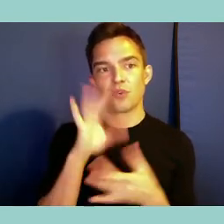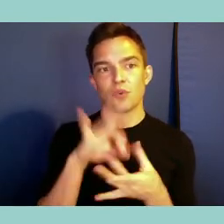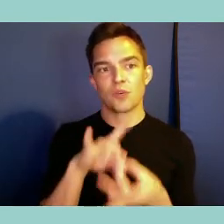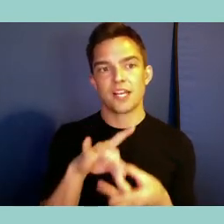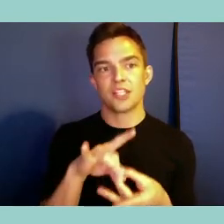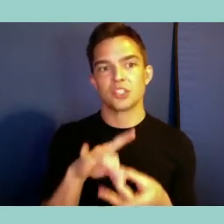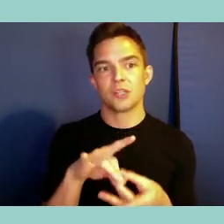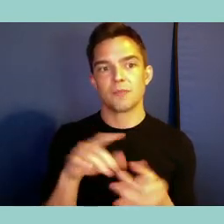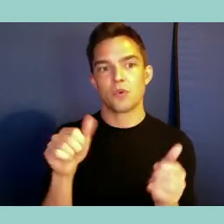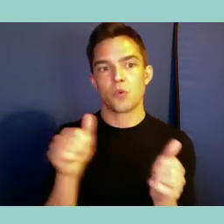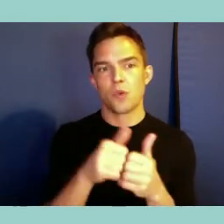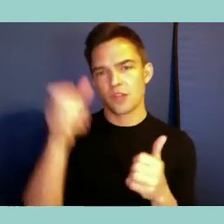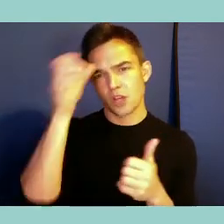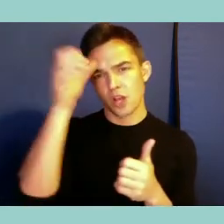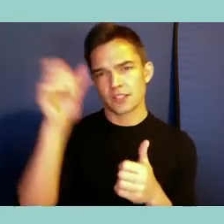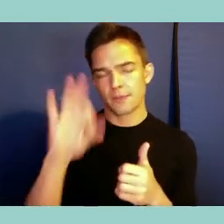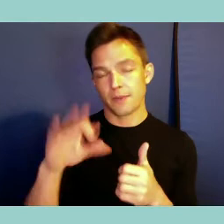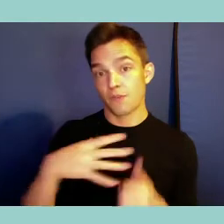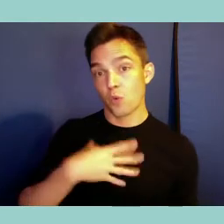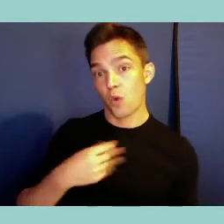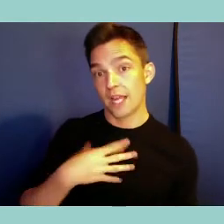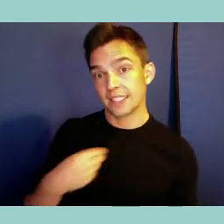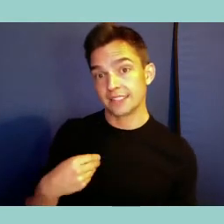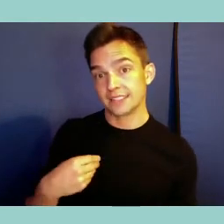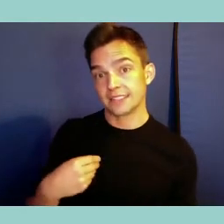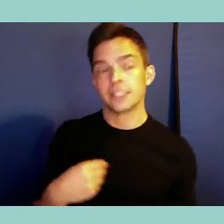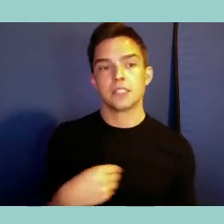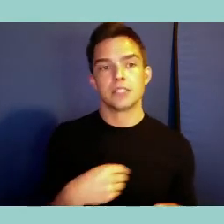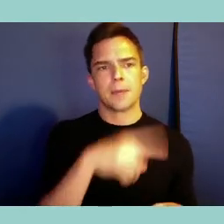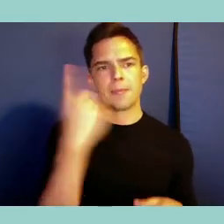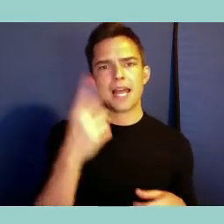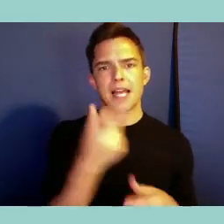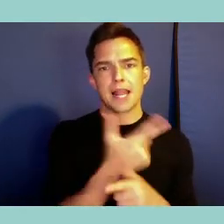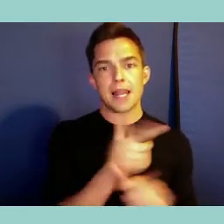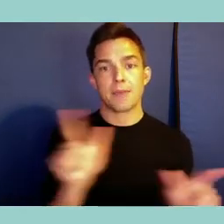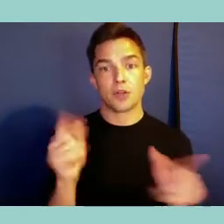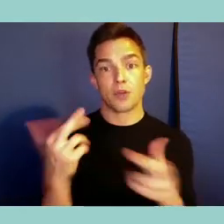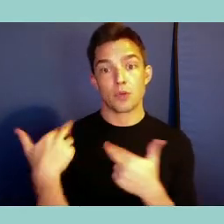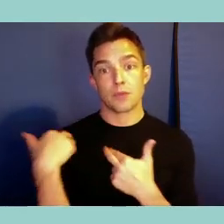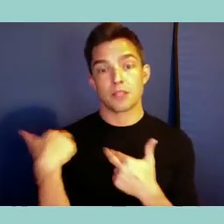relationship with the concept of whiteness, black liberatory